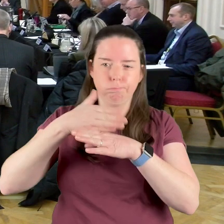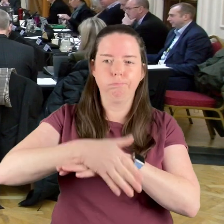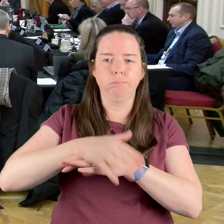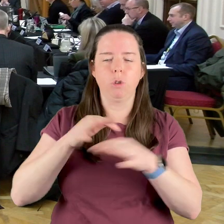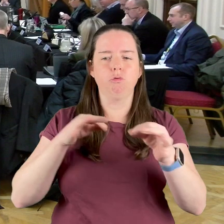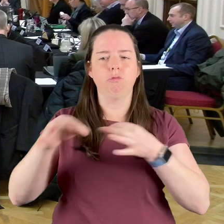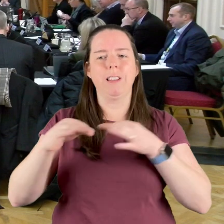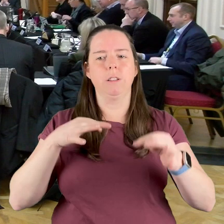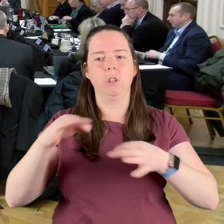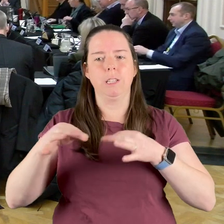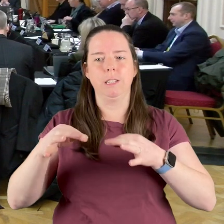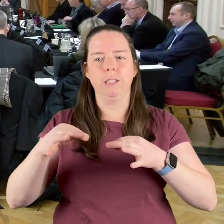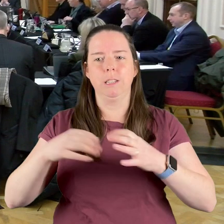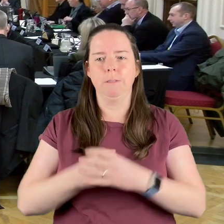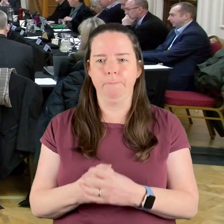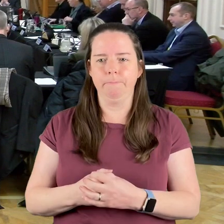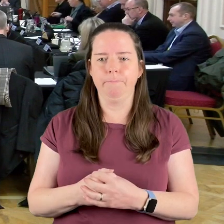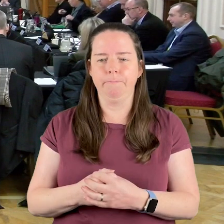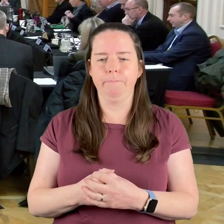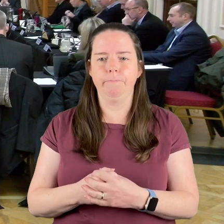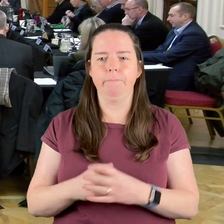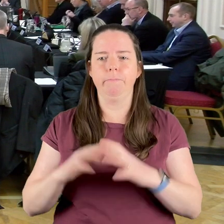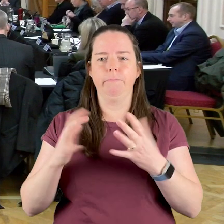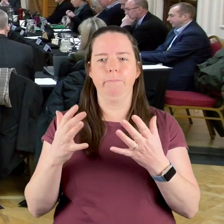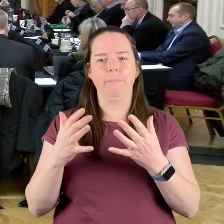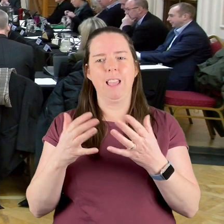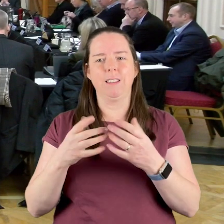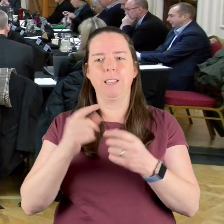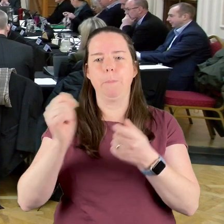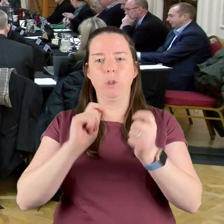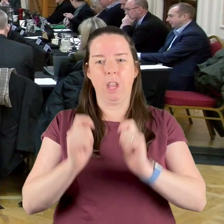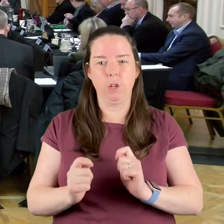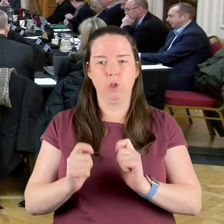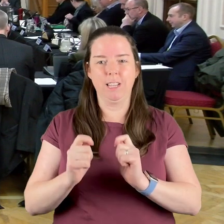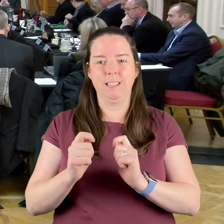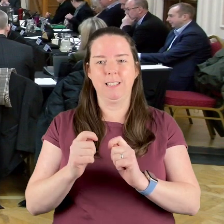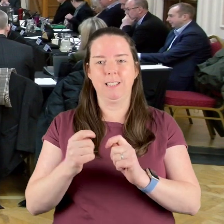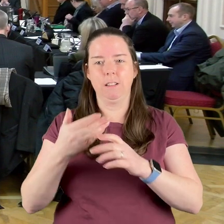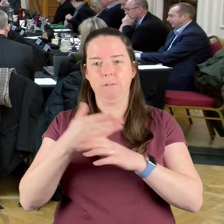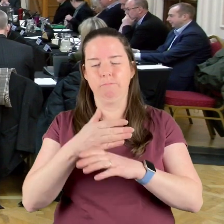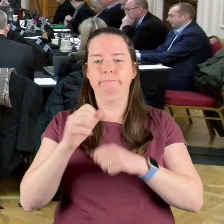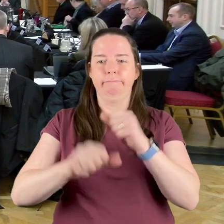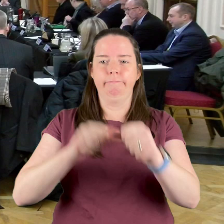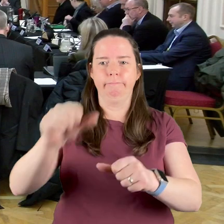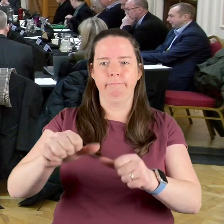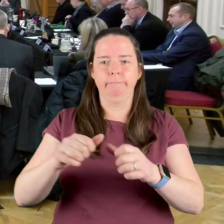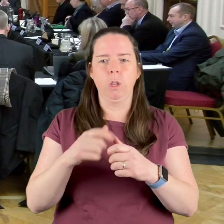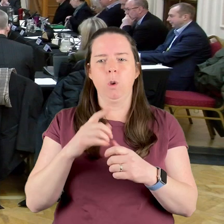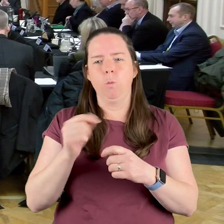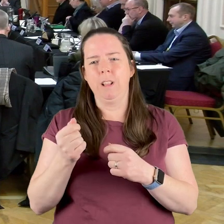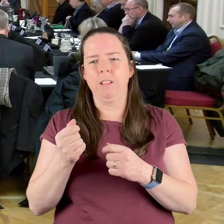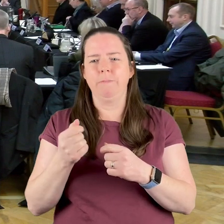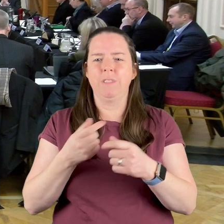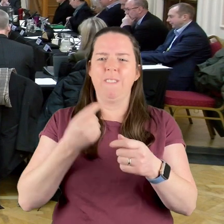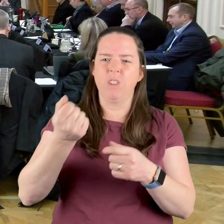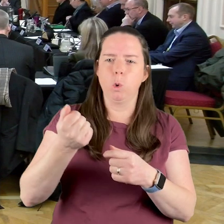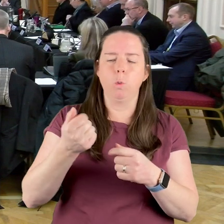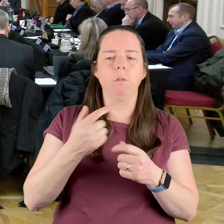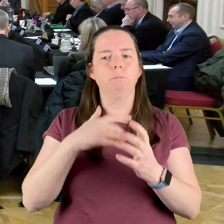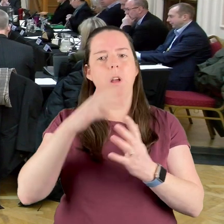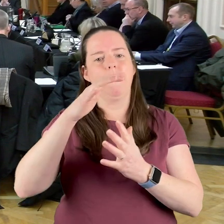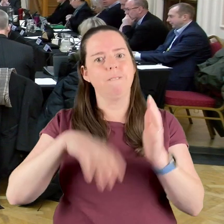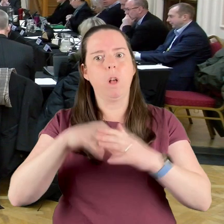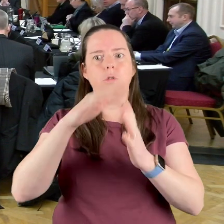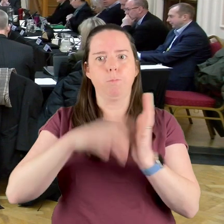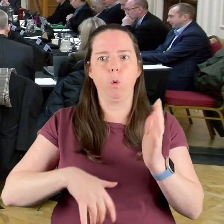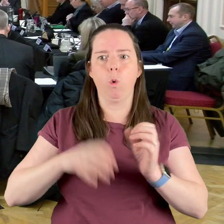hard for us to actually make sure that we can work on the strategy and implement some of the changes in that. And I'll quickly give,